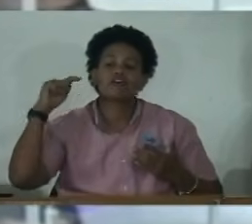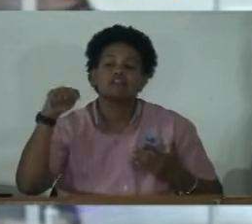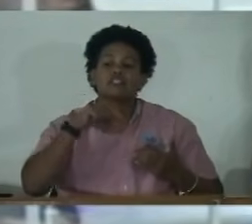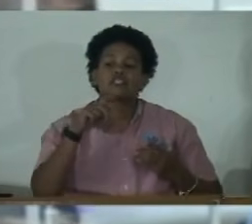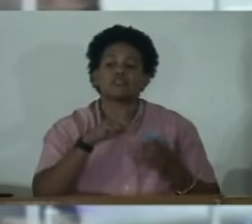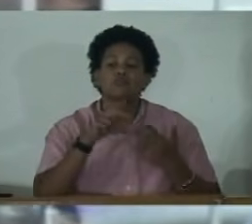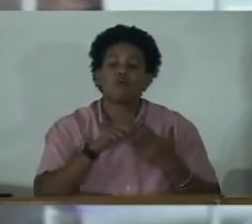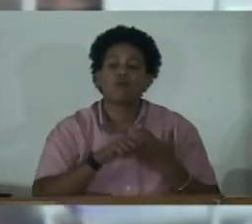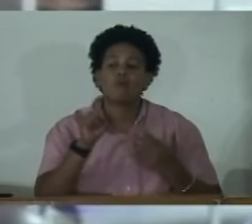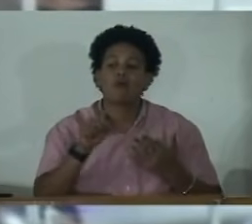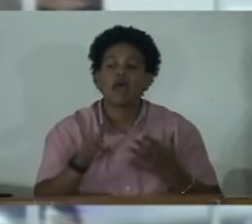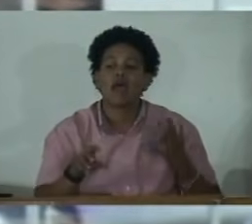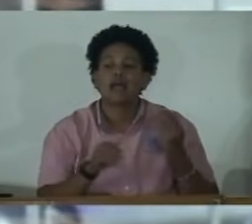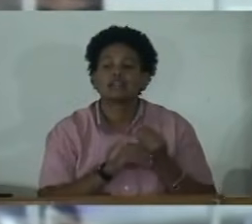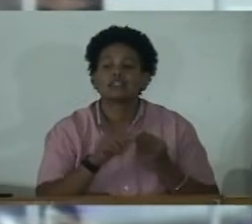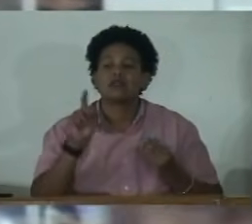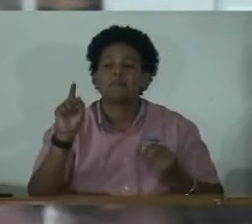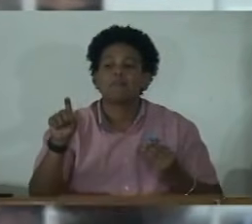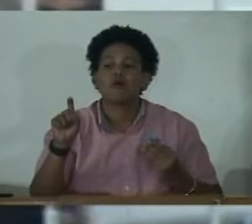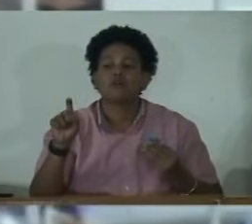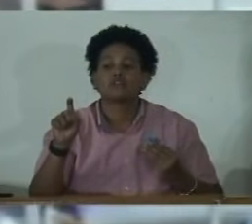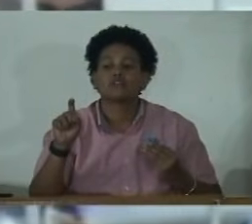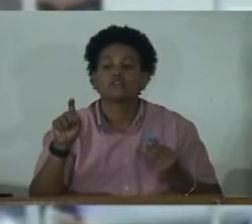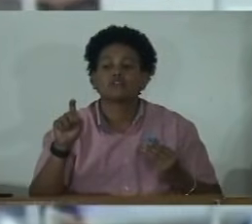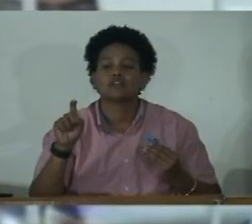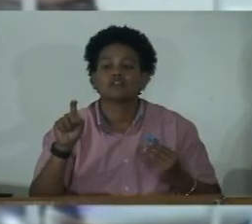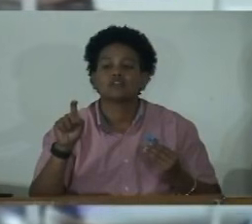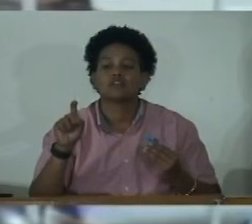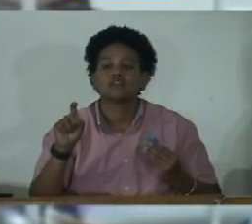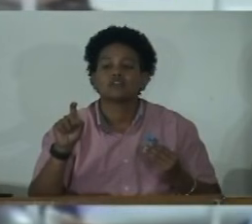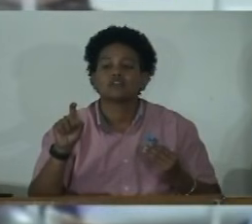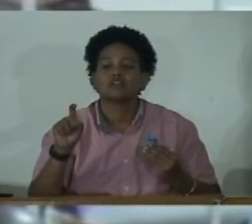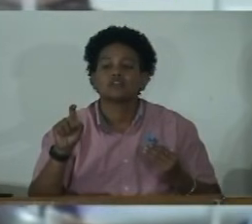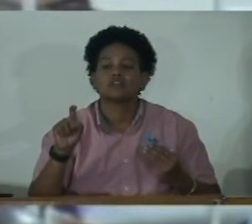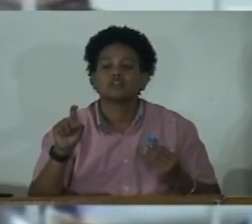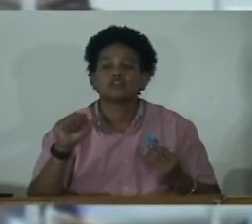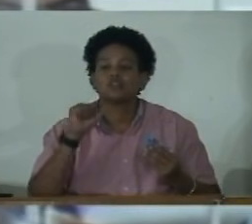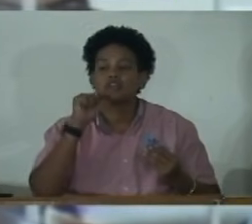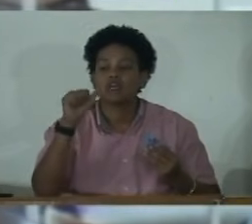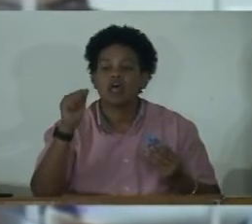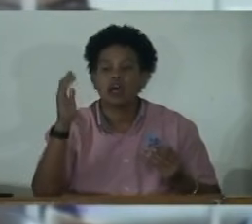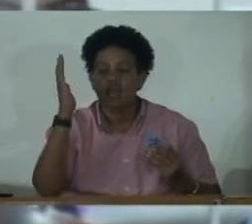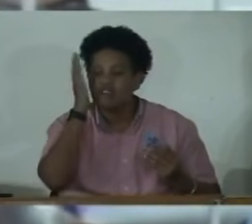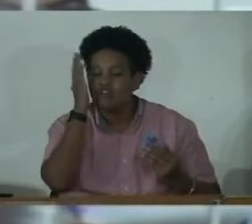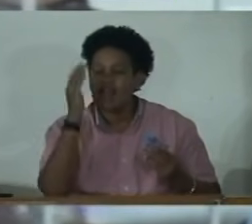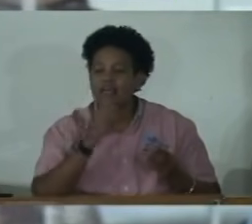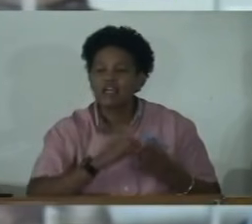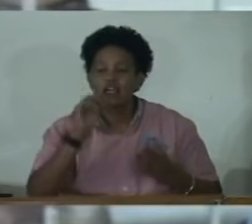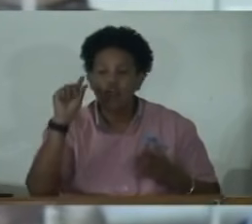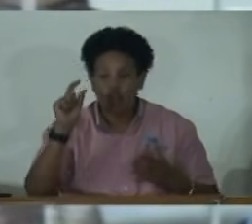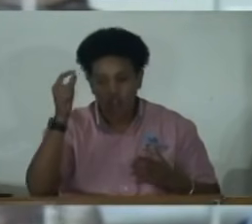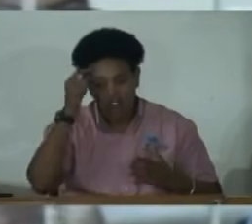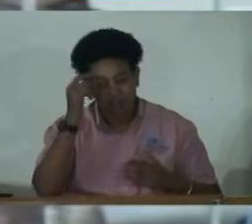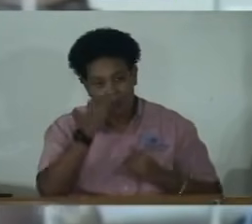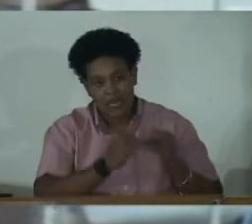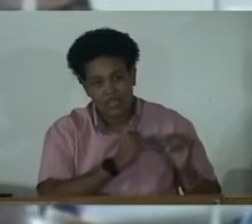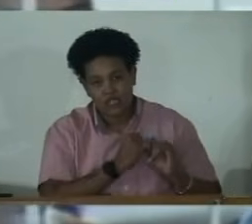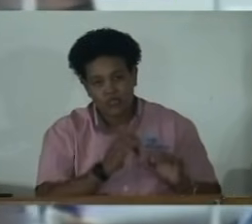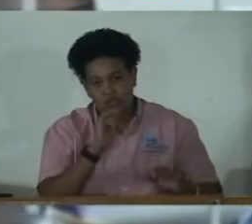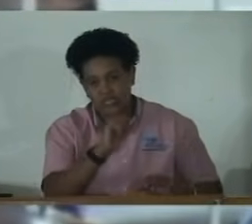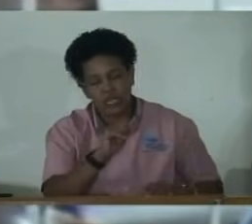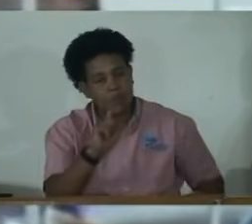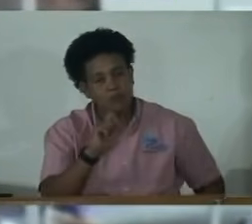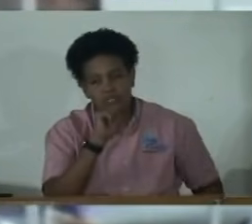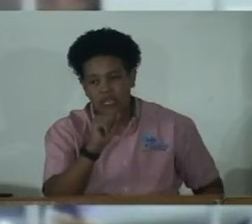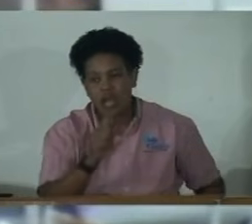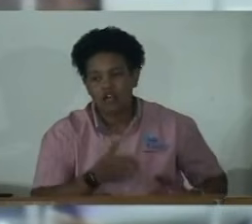program must also not be residing in a government institution